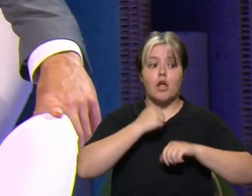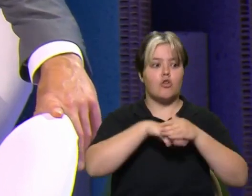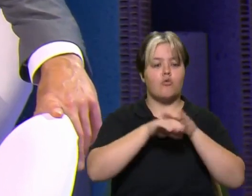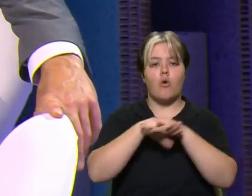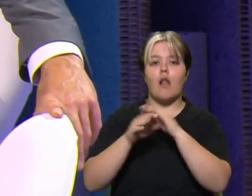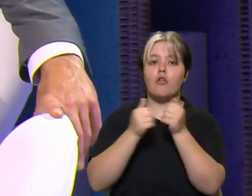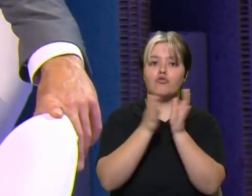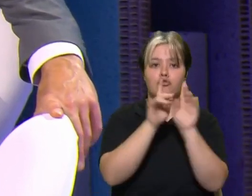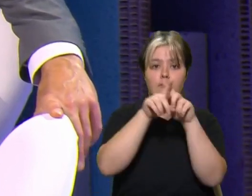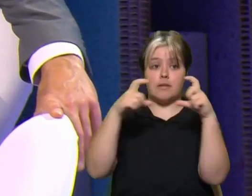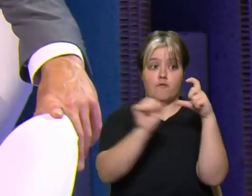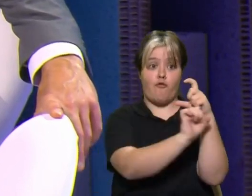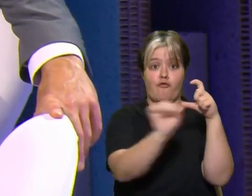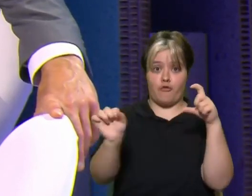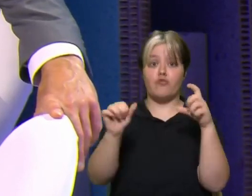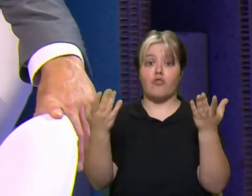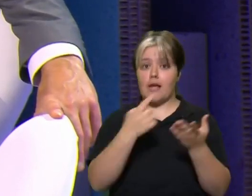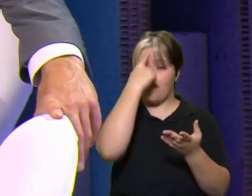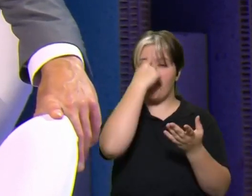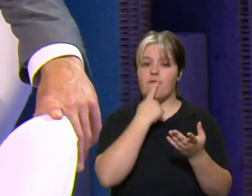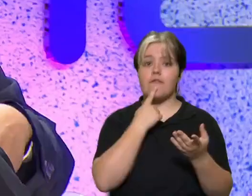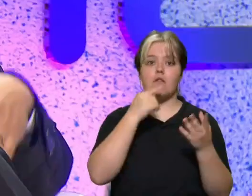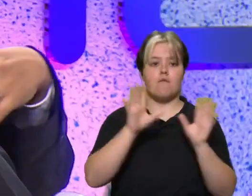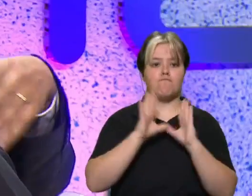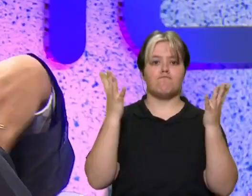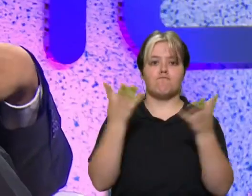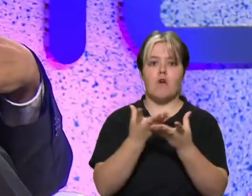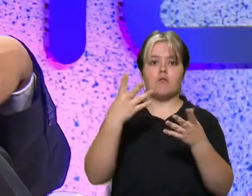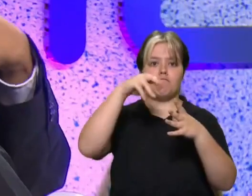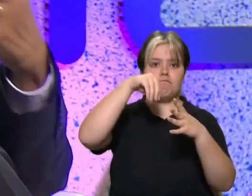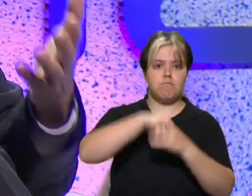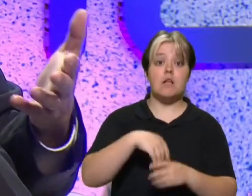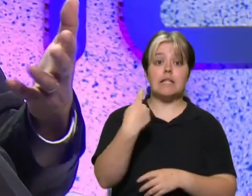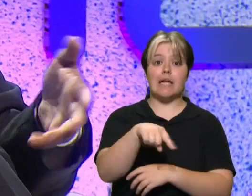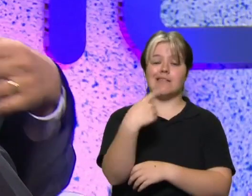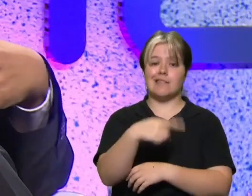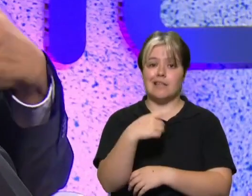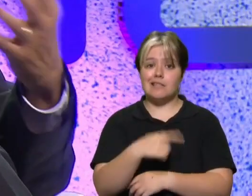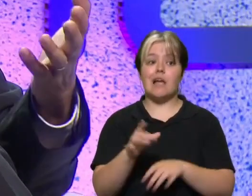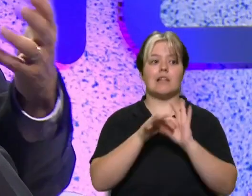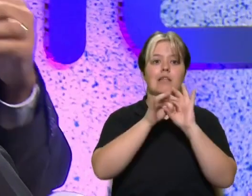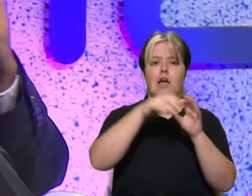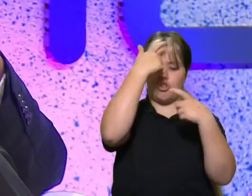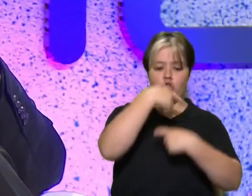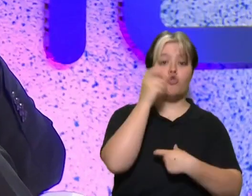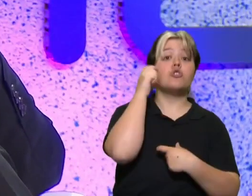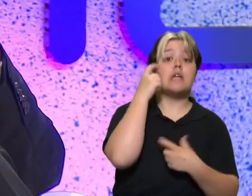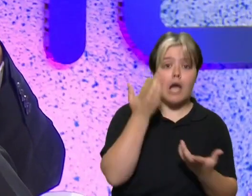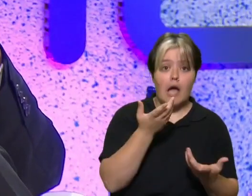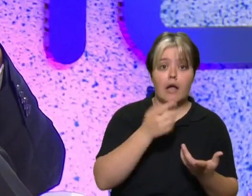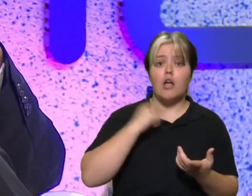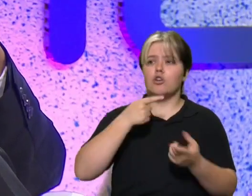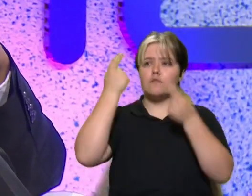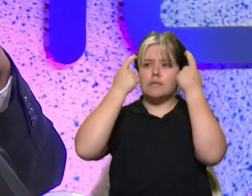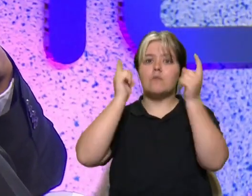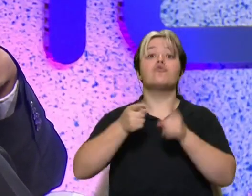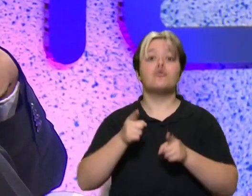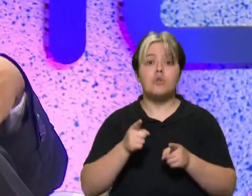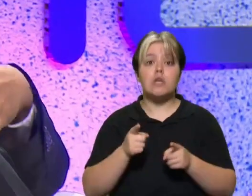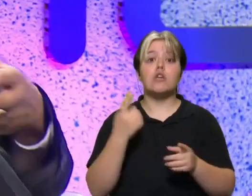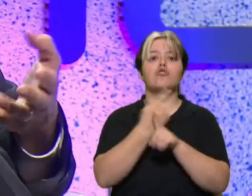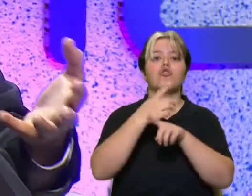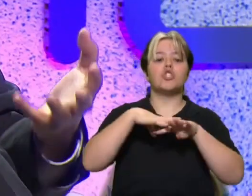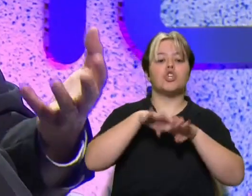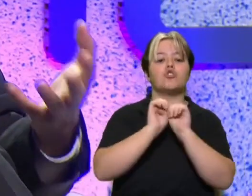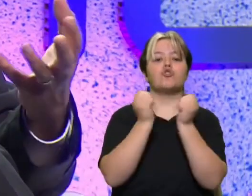health, and so on. So these companies have a complete profile on whom we are, what we think, and what